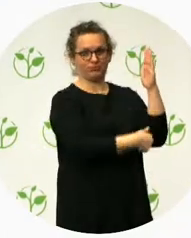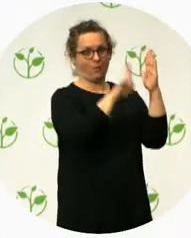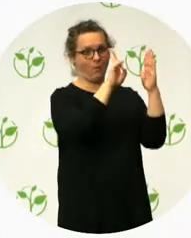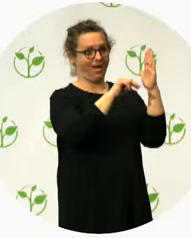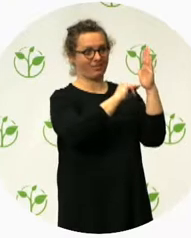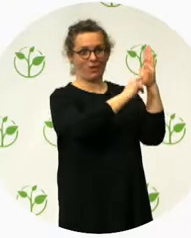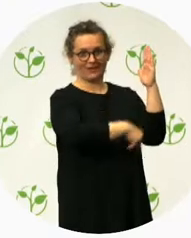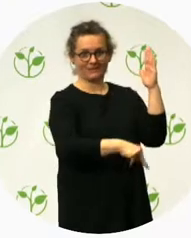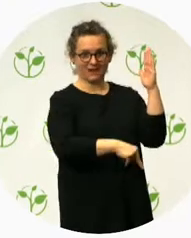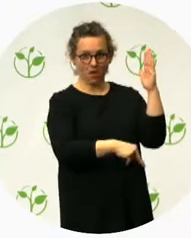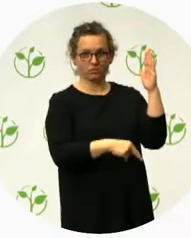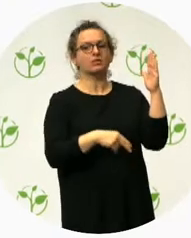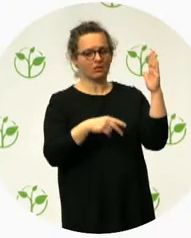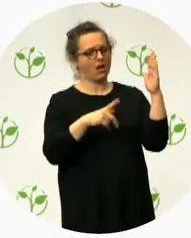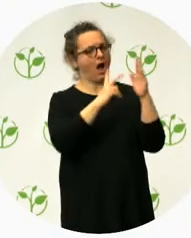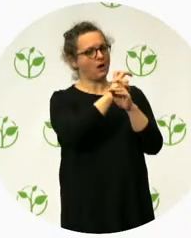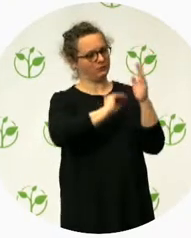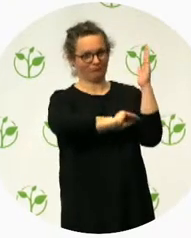advocating for their implementation.